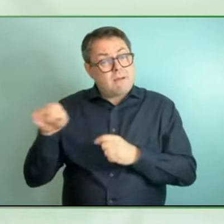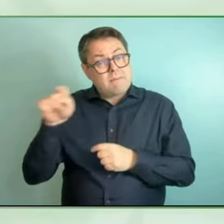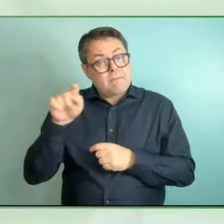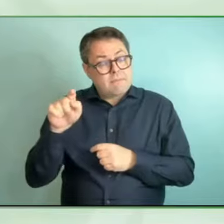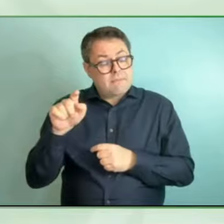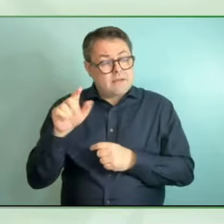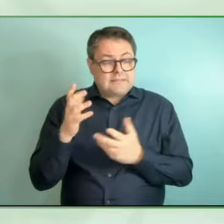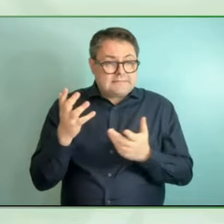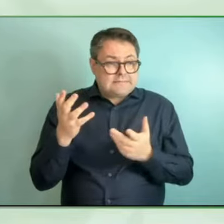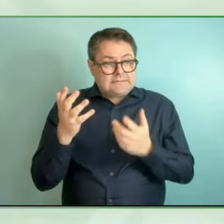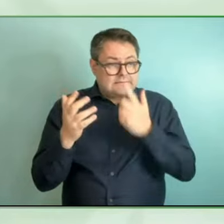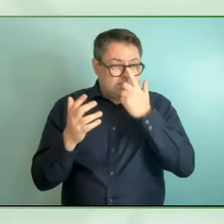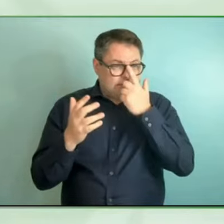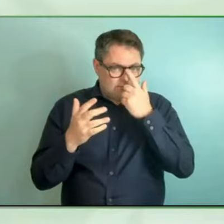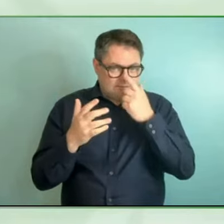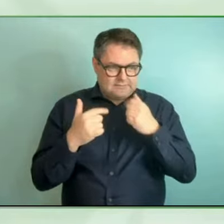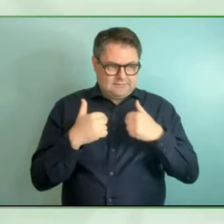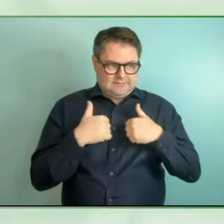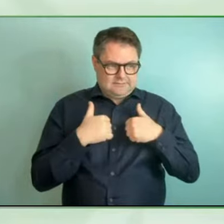lot of